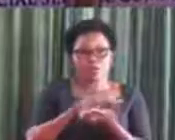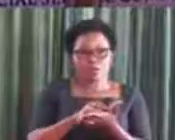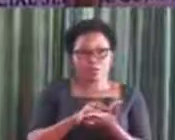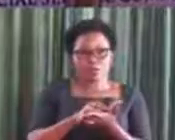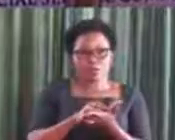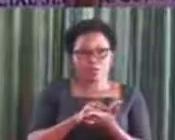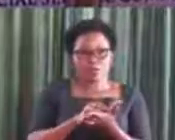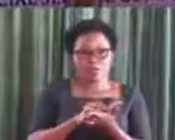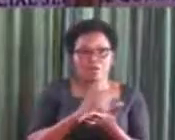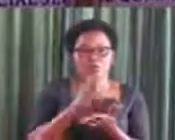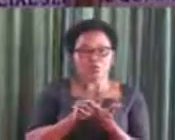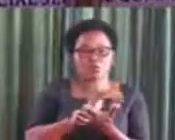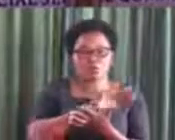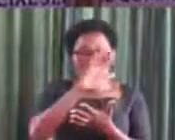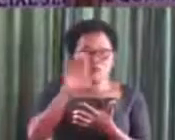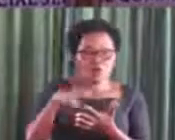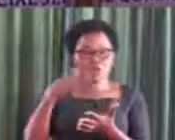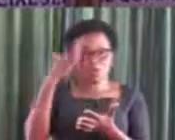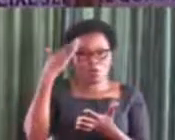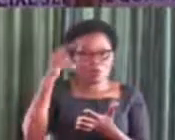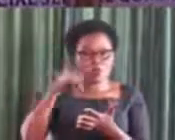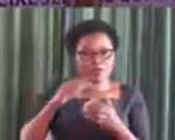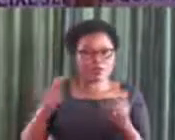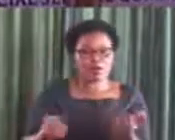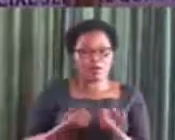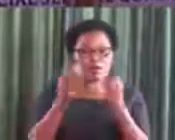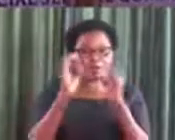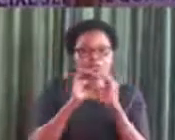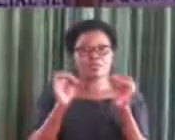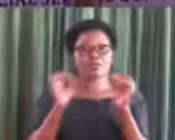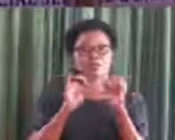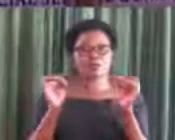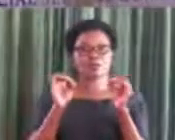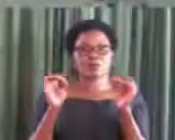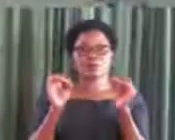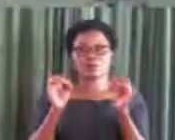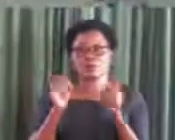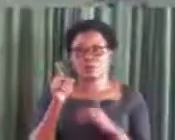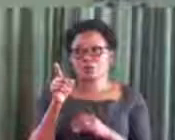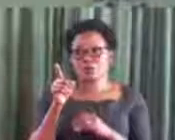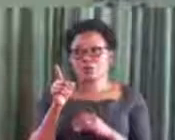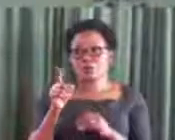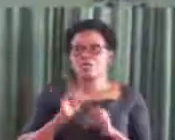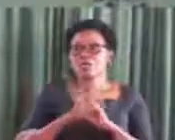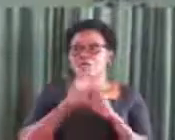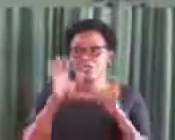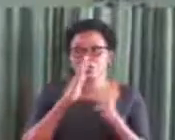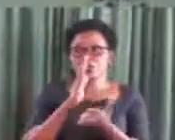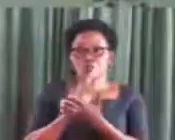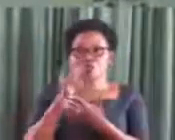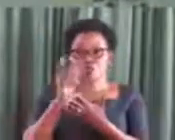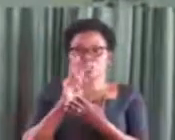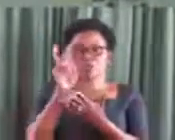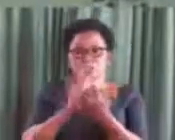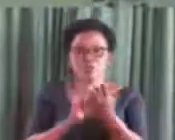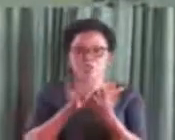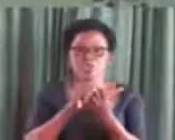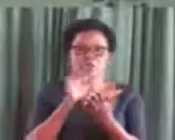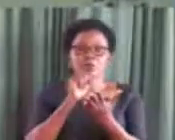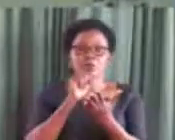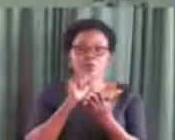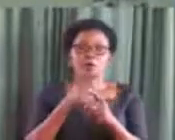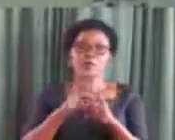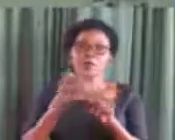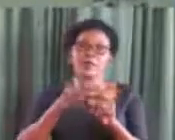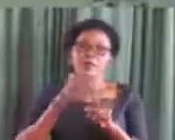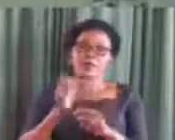Of course, as we know, that did not happen. Yes, clearly, my lord has read that one. Yes. The question is